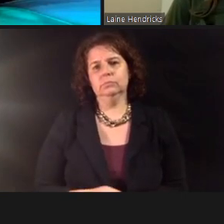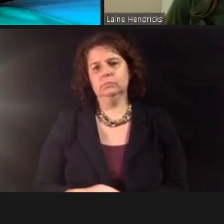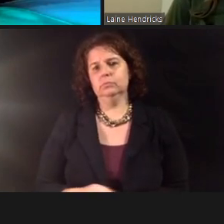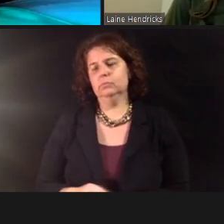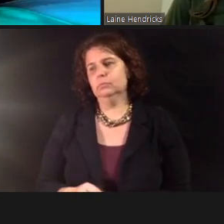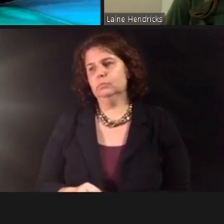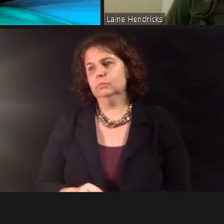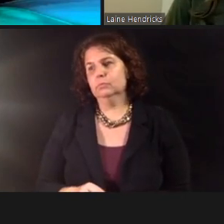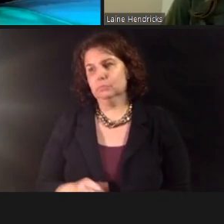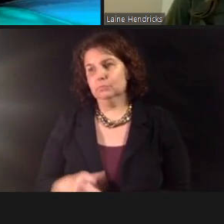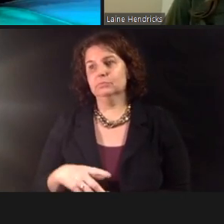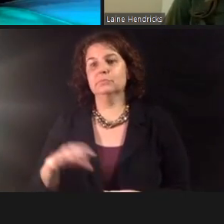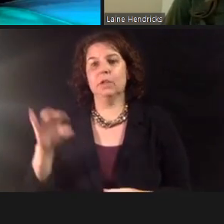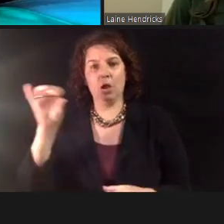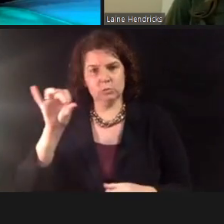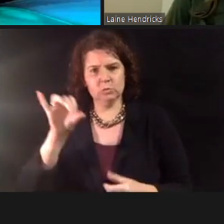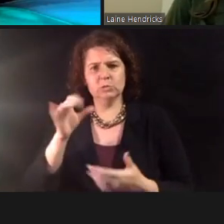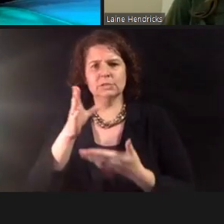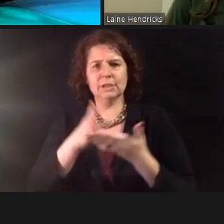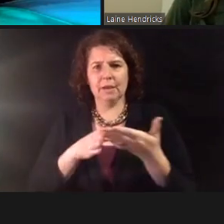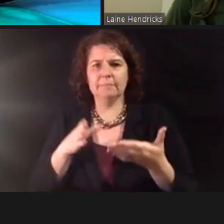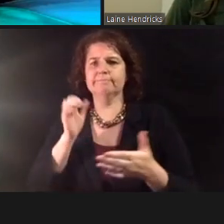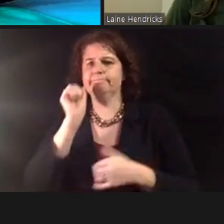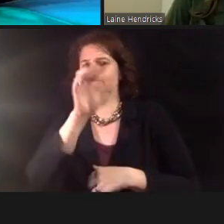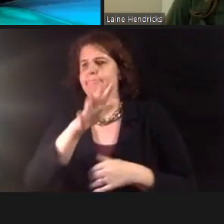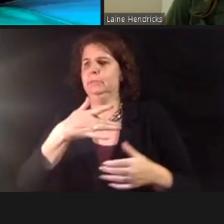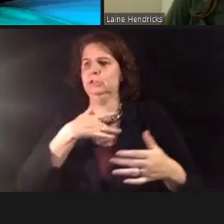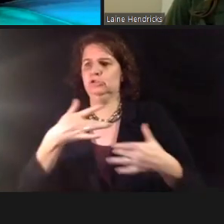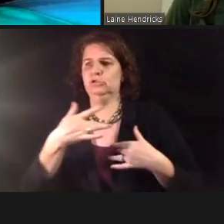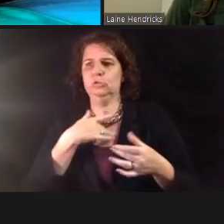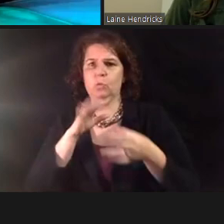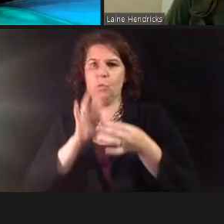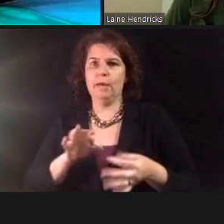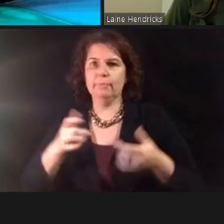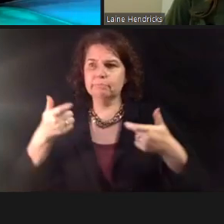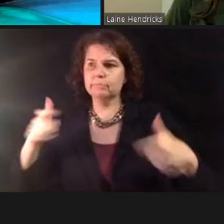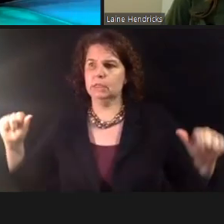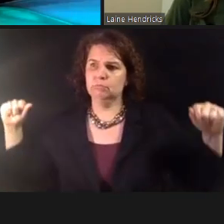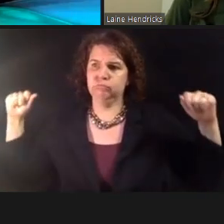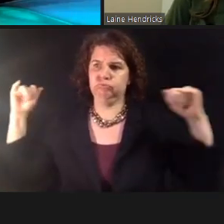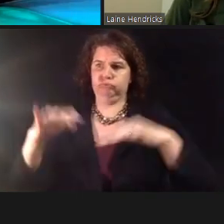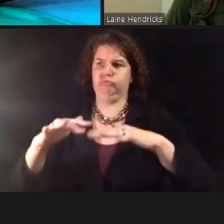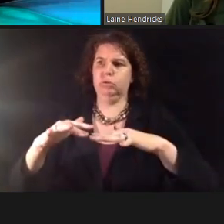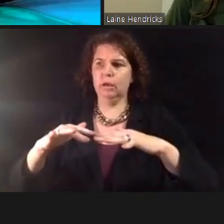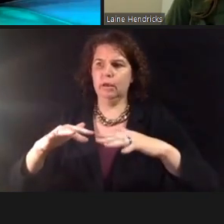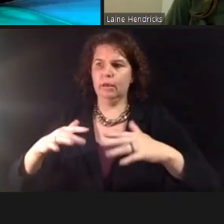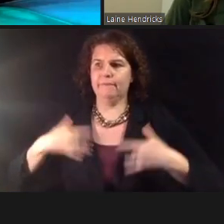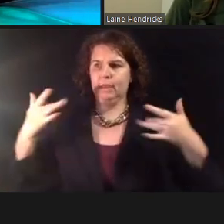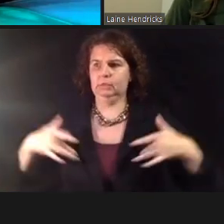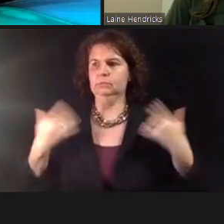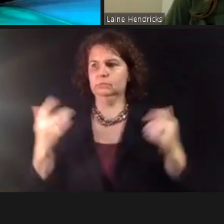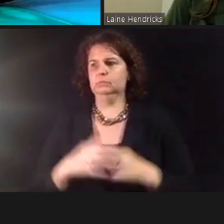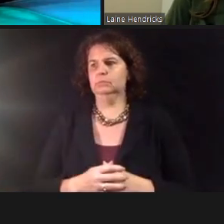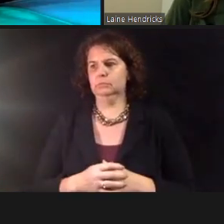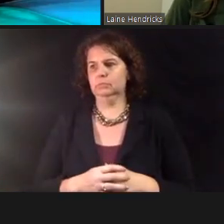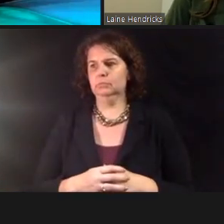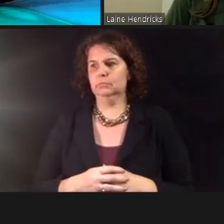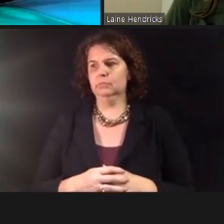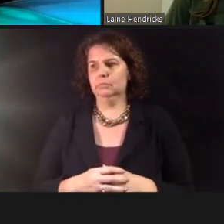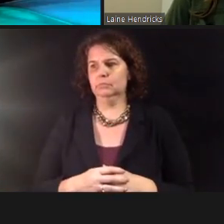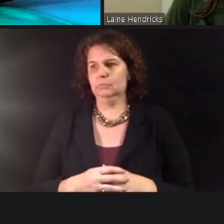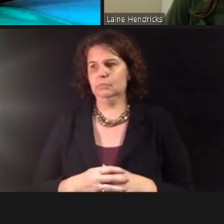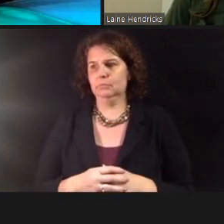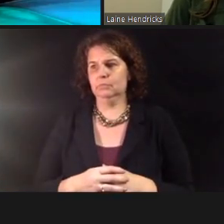short-term rentals are still not allowed to operate unless they are serving either somebody that's in the rental for more than 30 days or